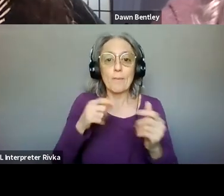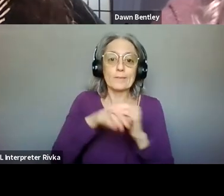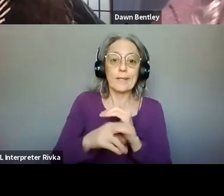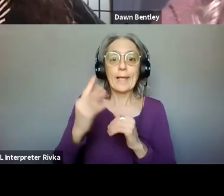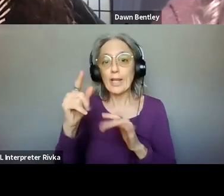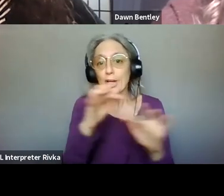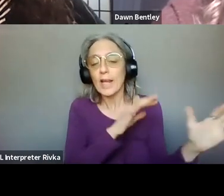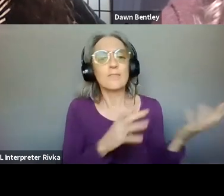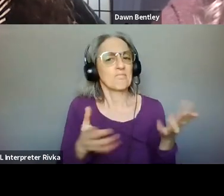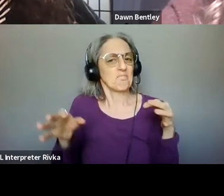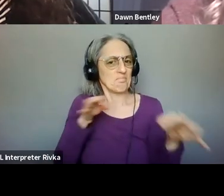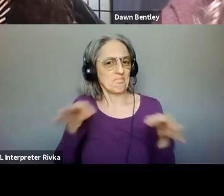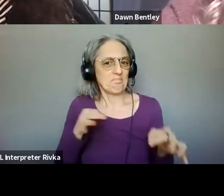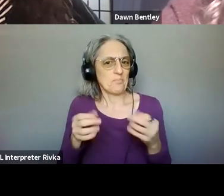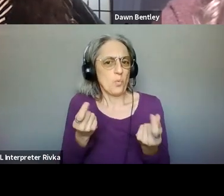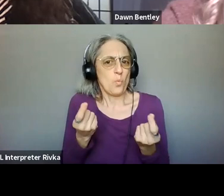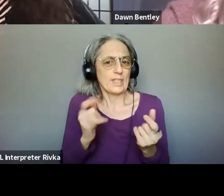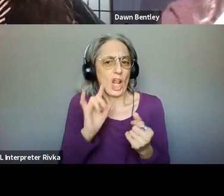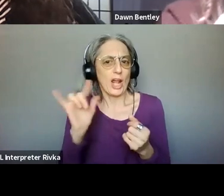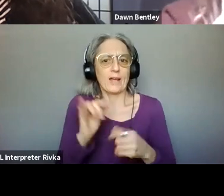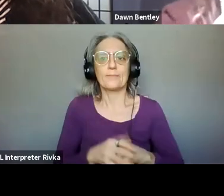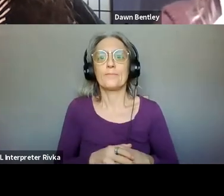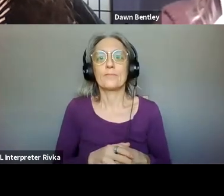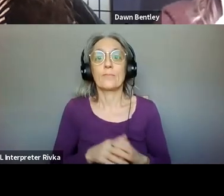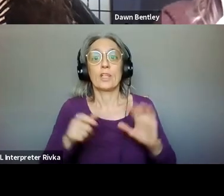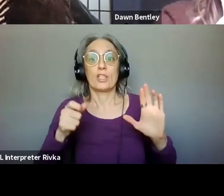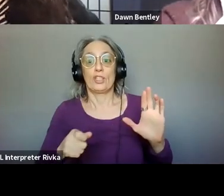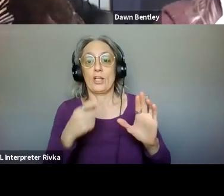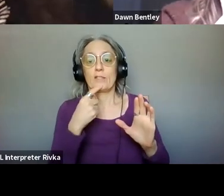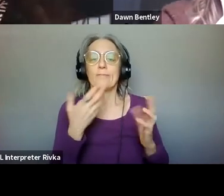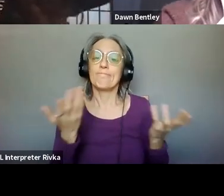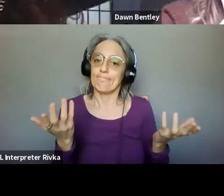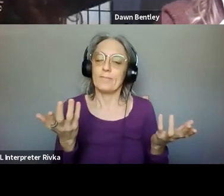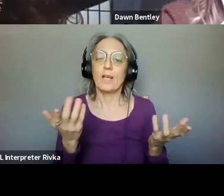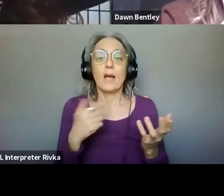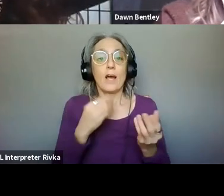involved? Well, I can tell you that the court's role changes during the